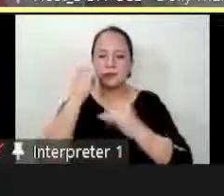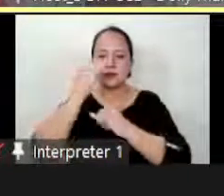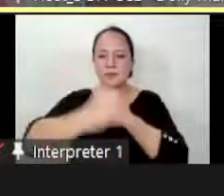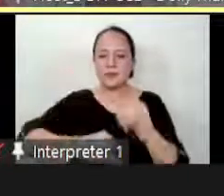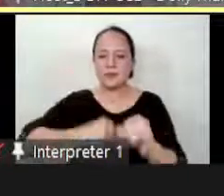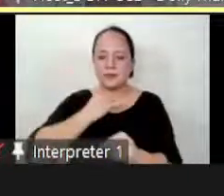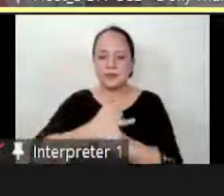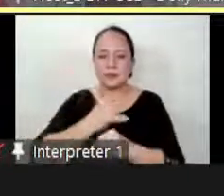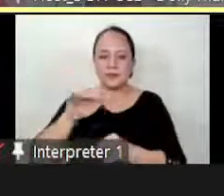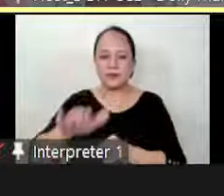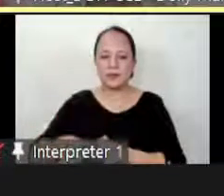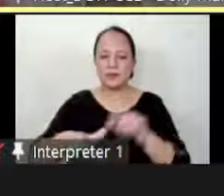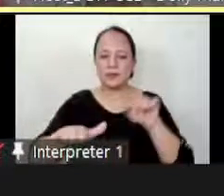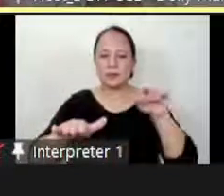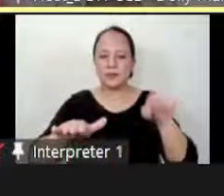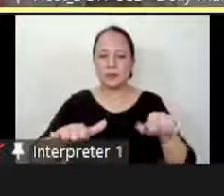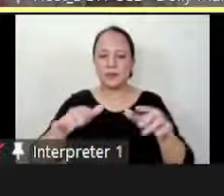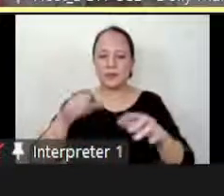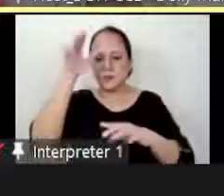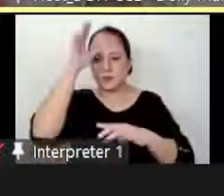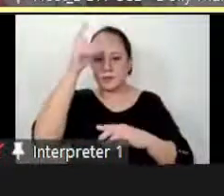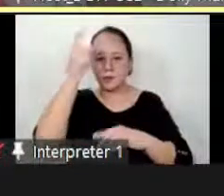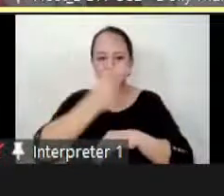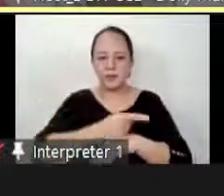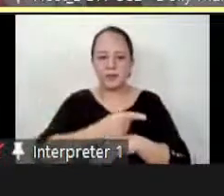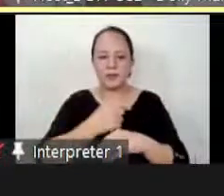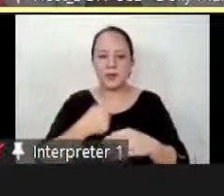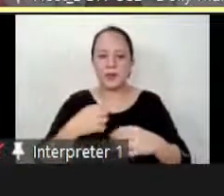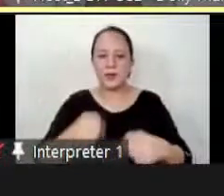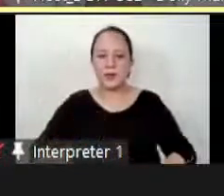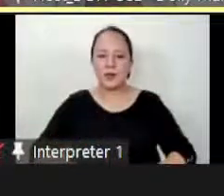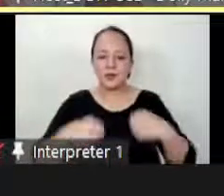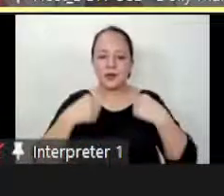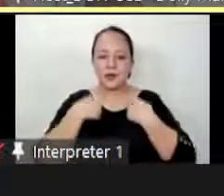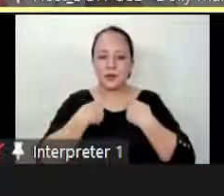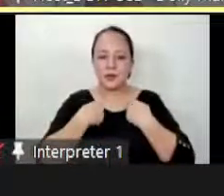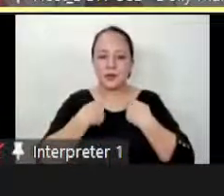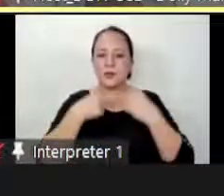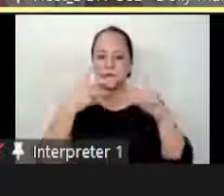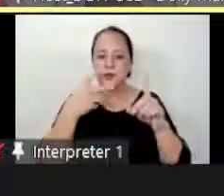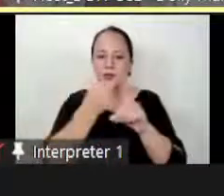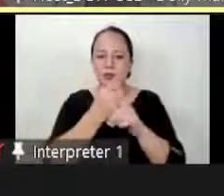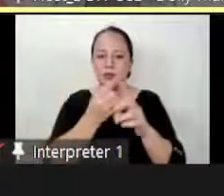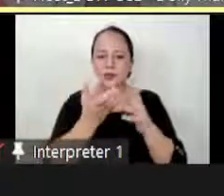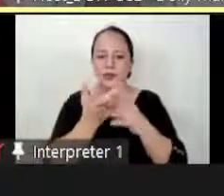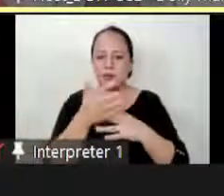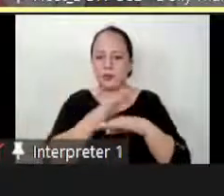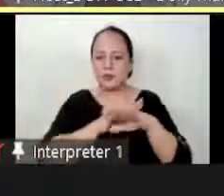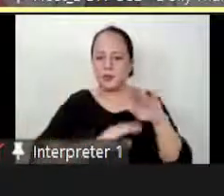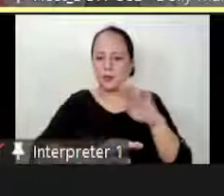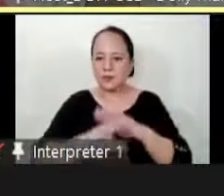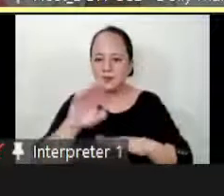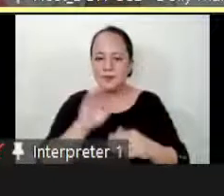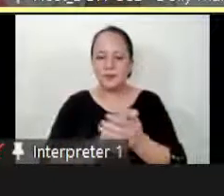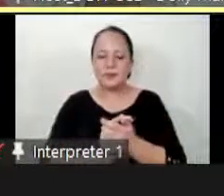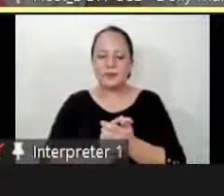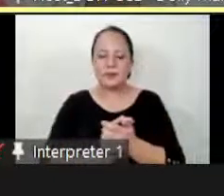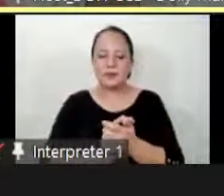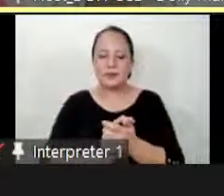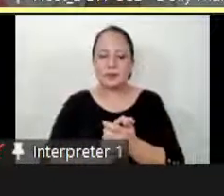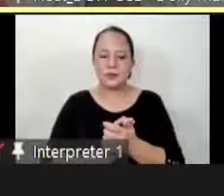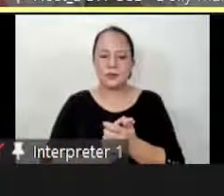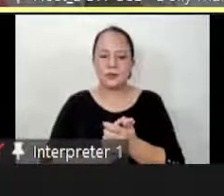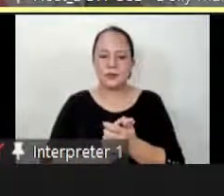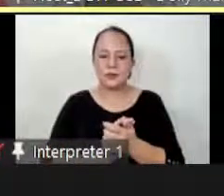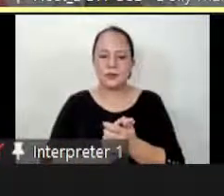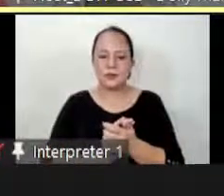International Childhood Cancer Day. Better survival is achievable through our hands. In order to